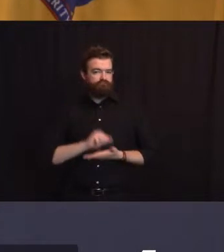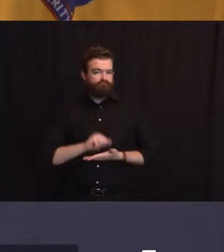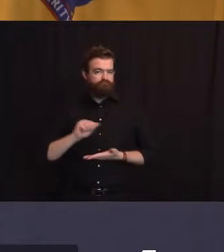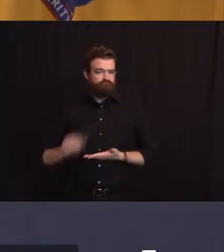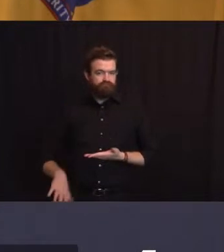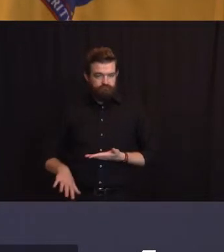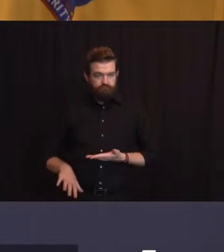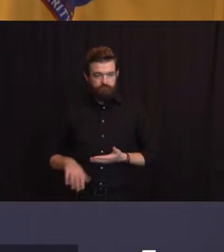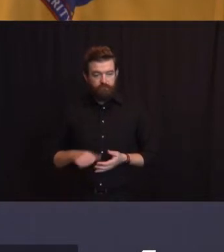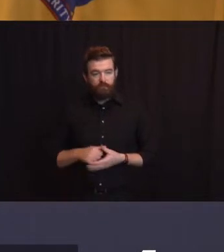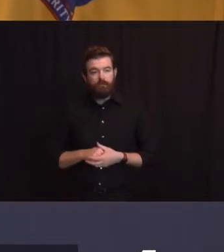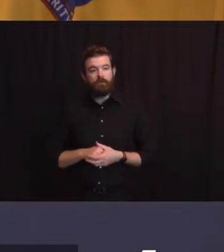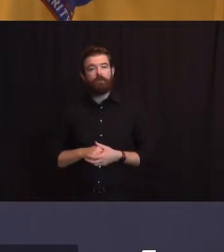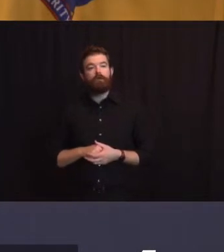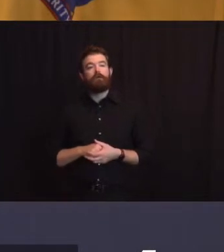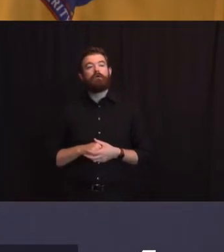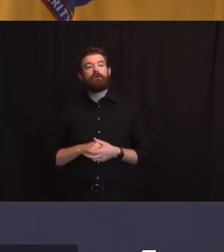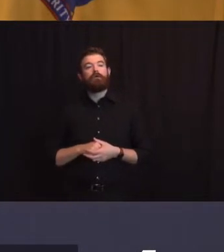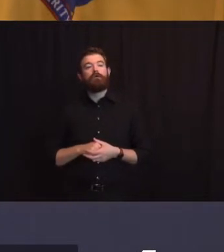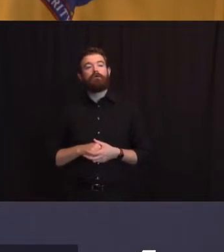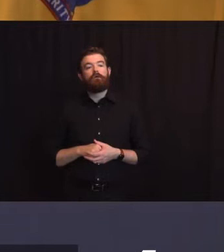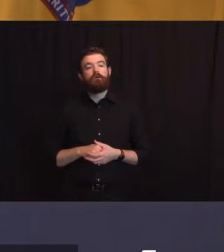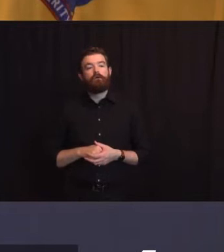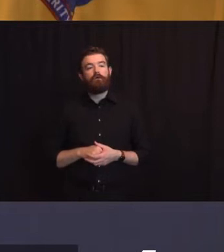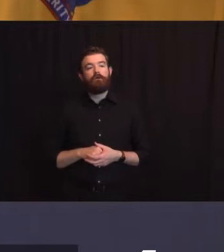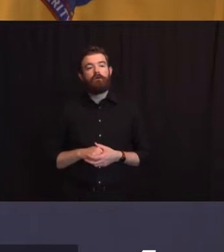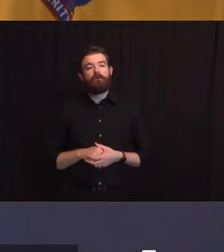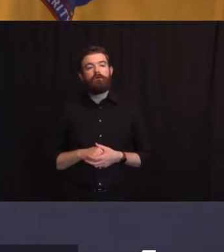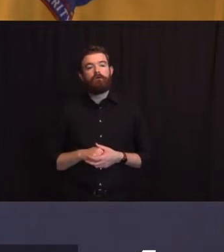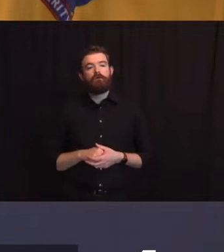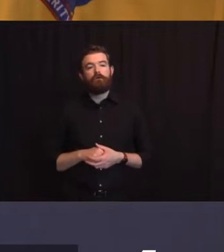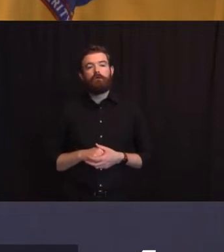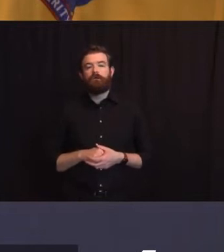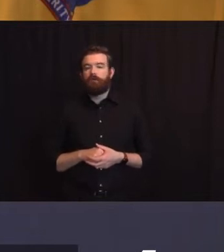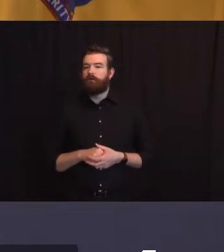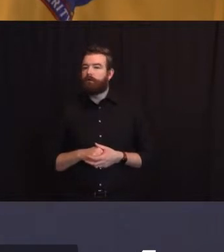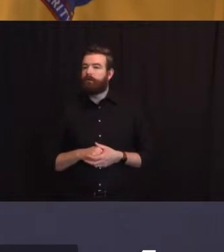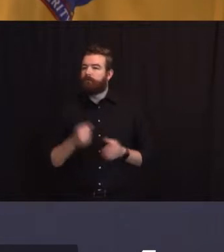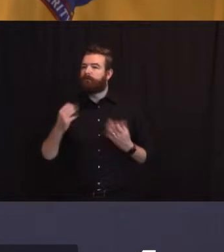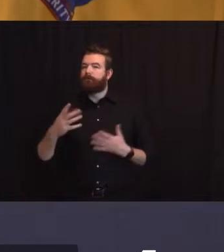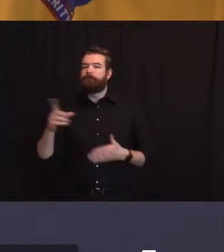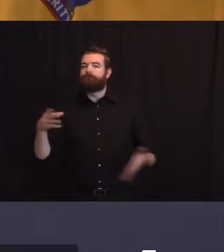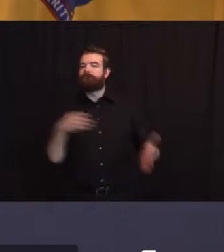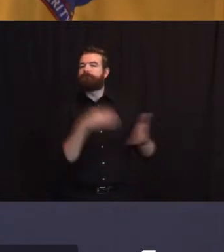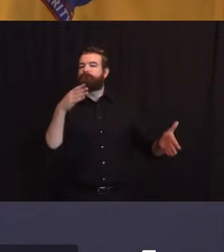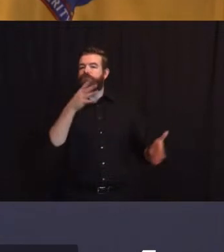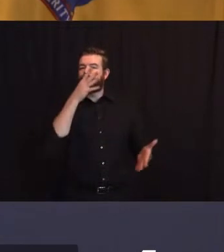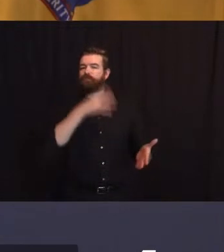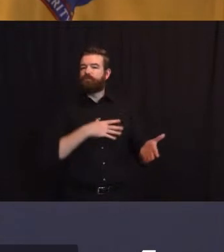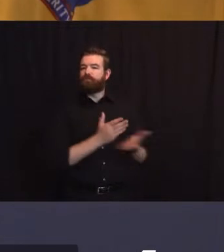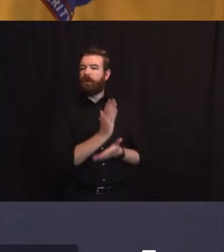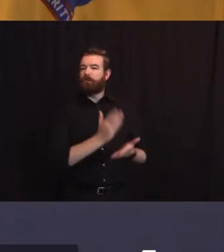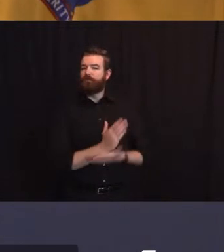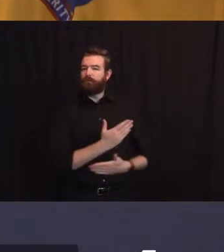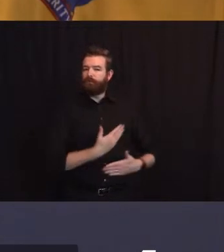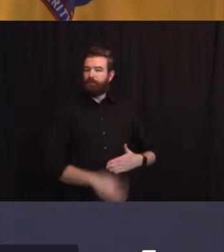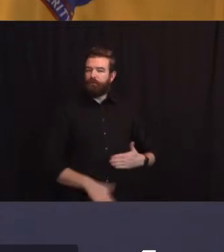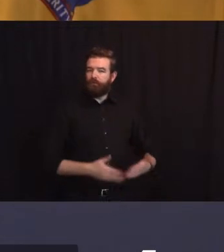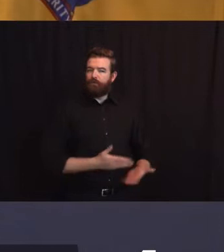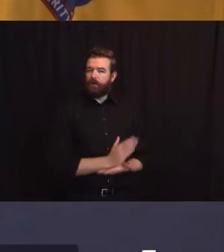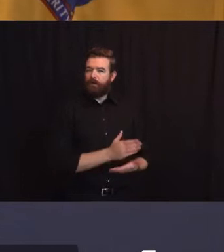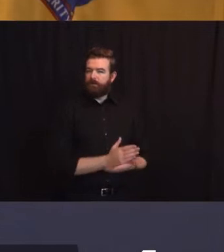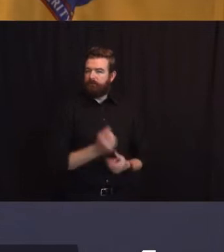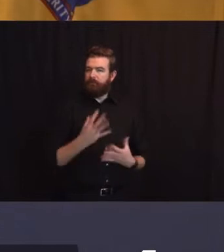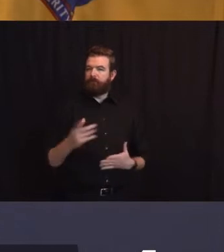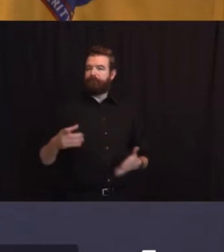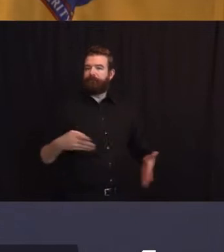against women's reproductive rights and their ability to make the decisions. I'm going to have, I think, Thursday,